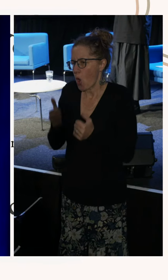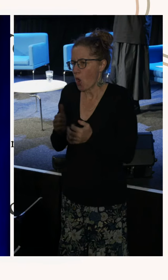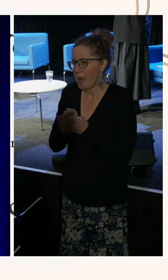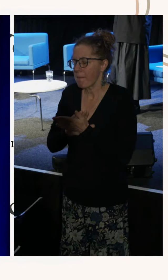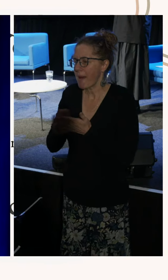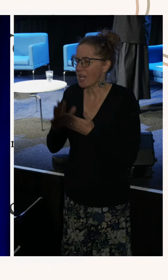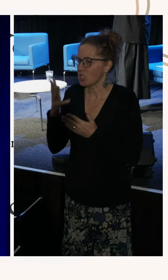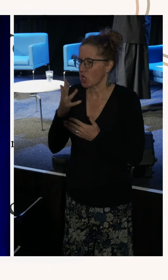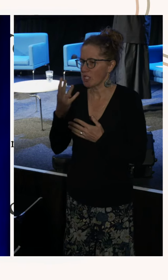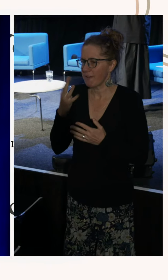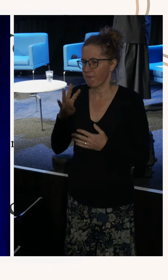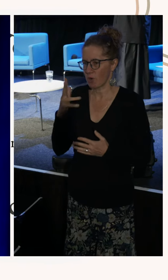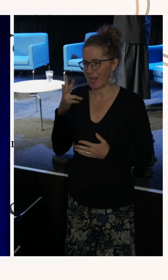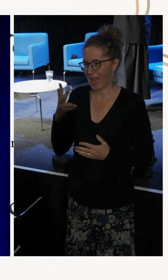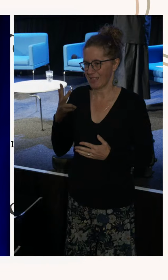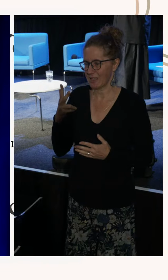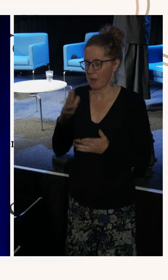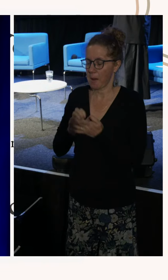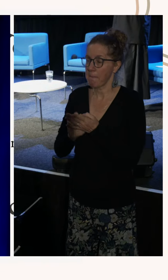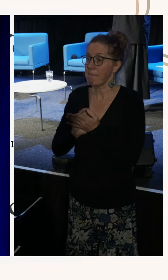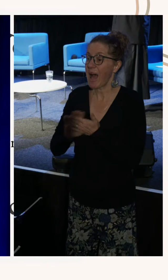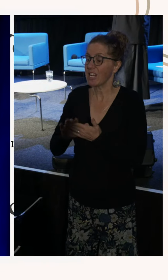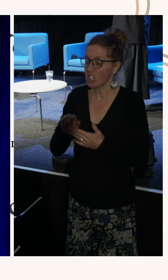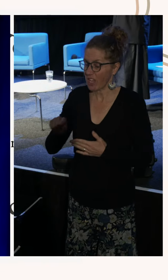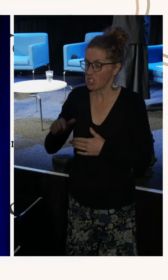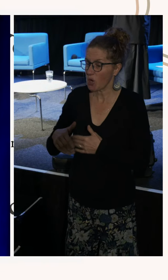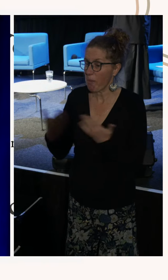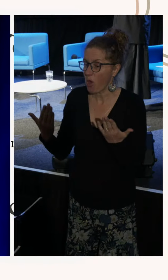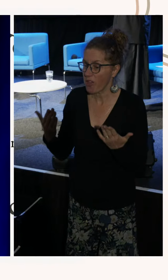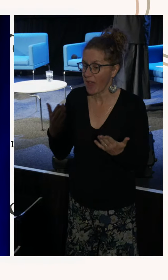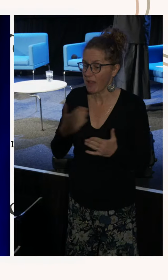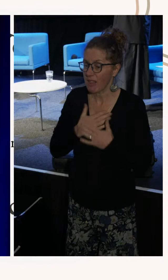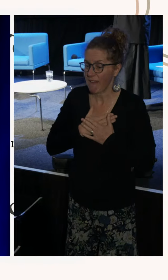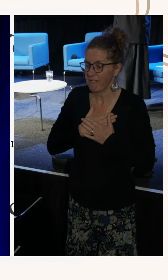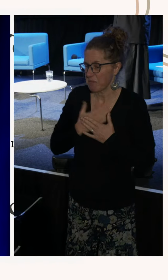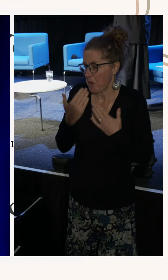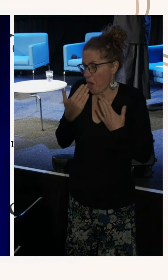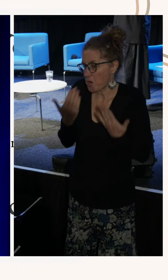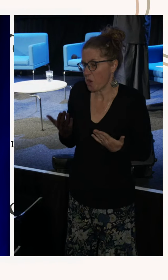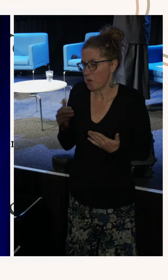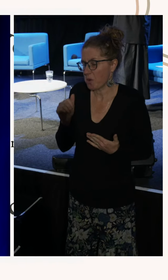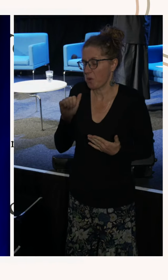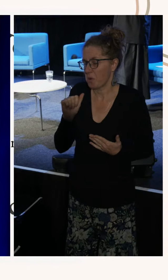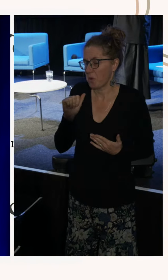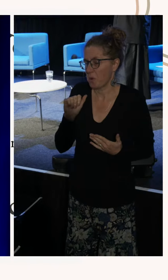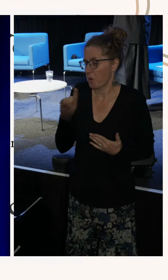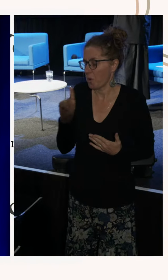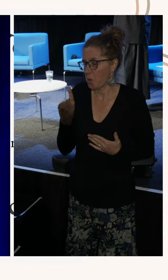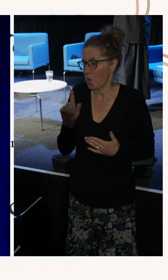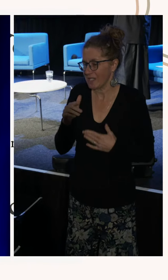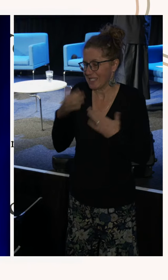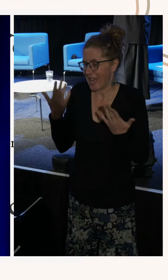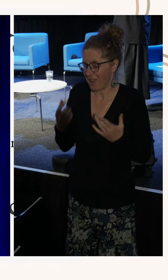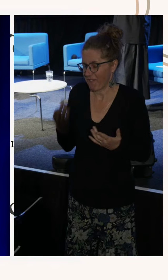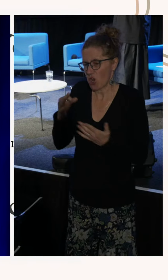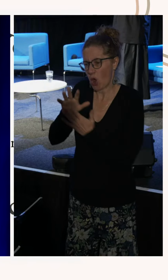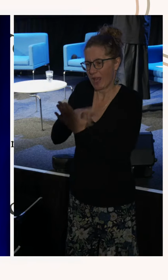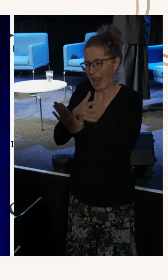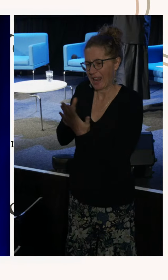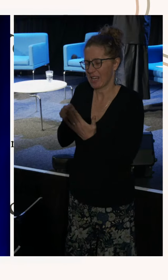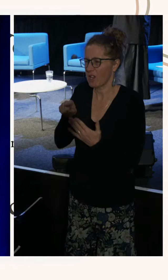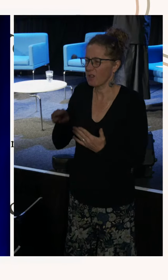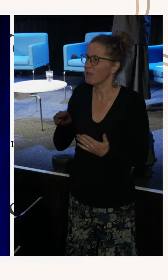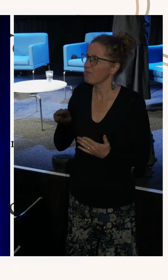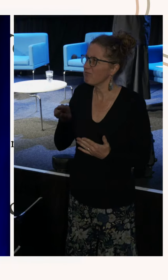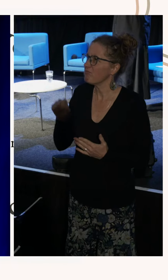48. March, that's your birthday, love. Don't know the day. We had no calendar on the road that year. 1958, yeah, you'd be 10